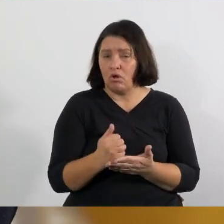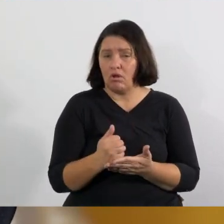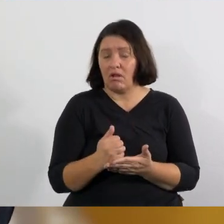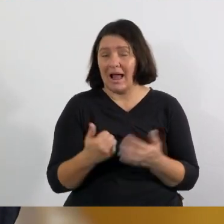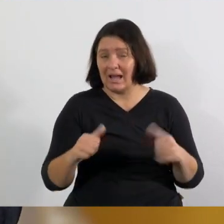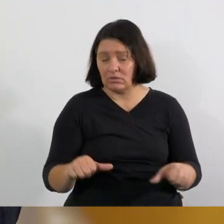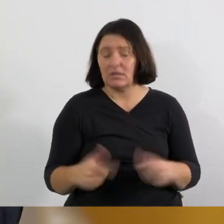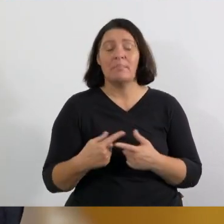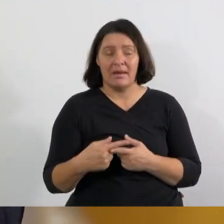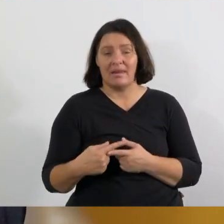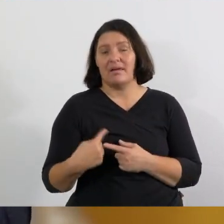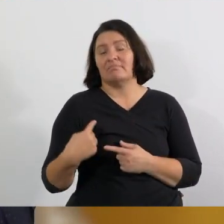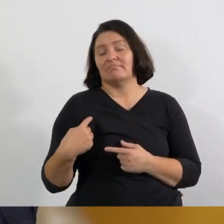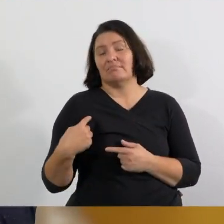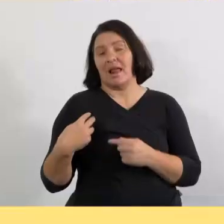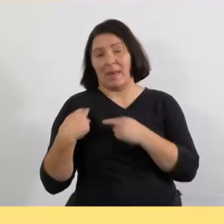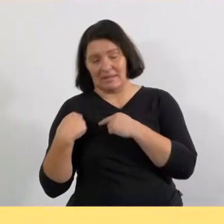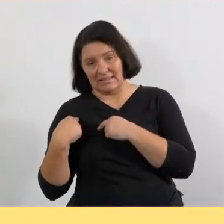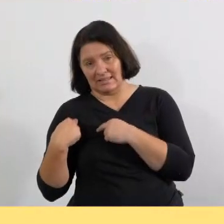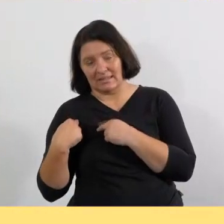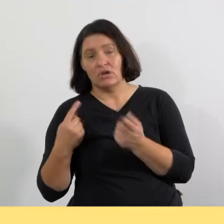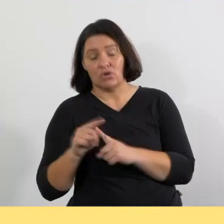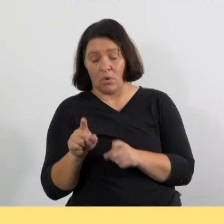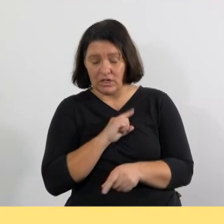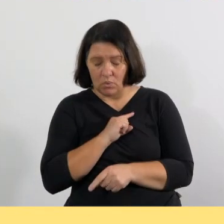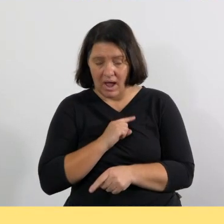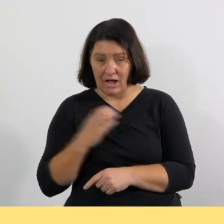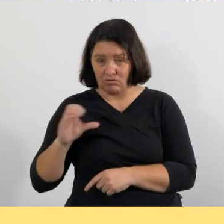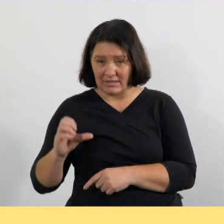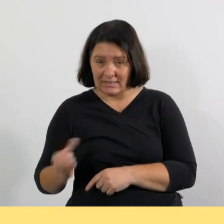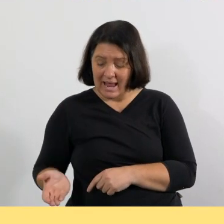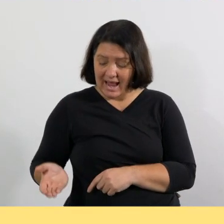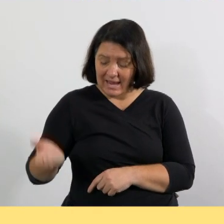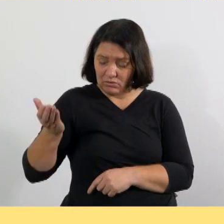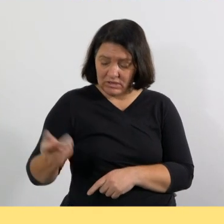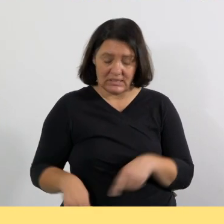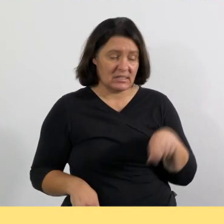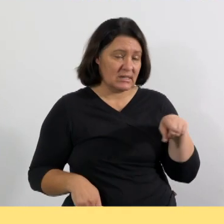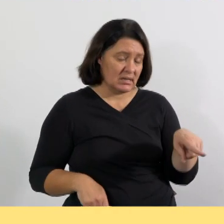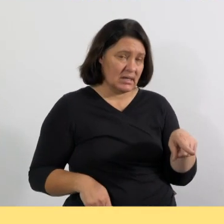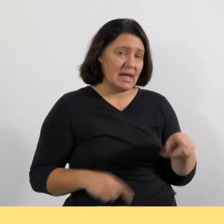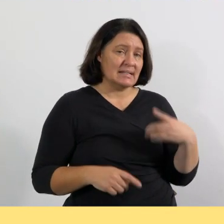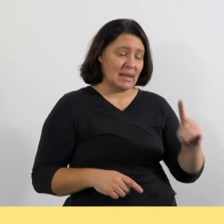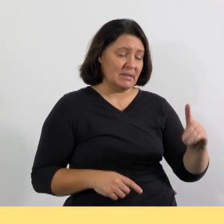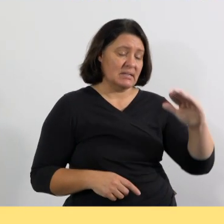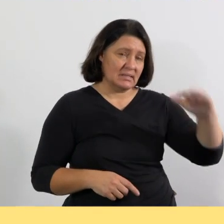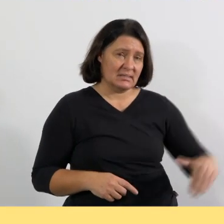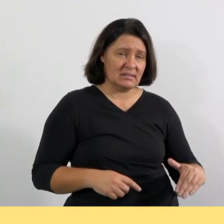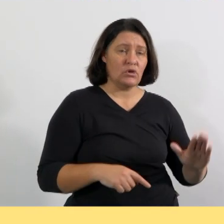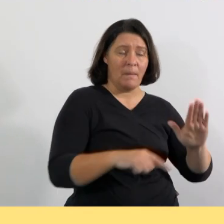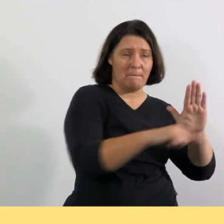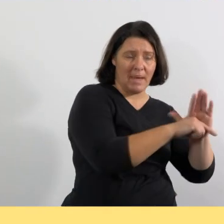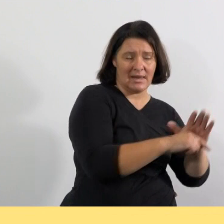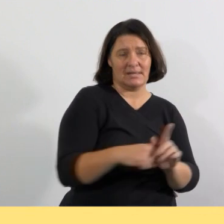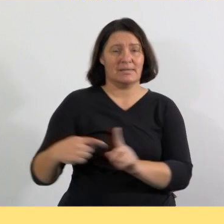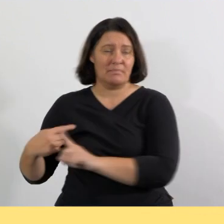is a liability account. Therefore, it will increase on the credit side and it will decrease on the